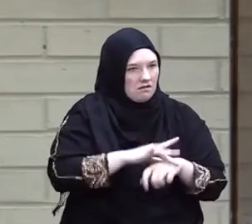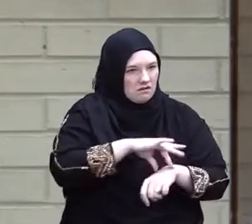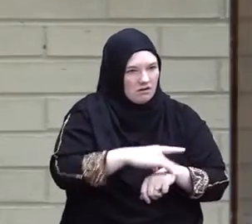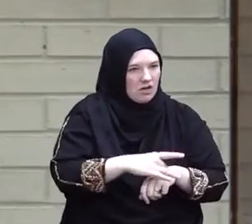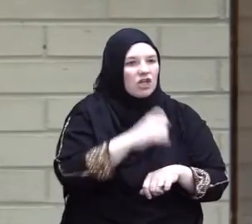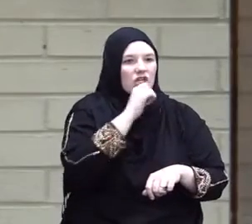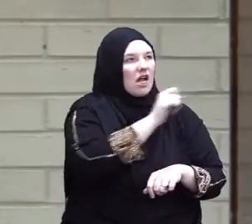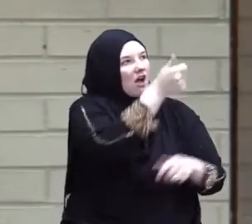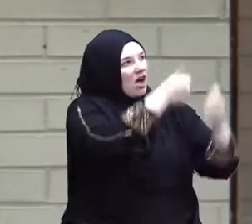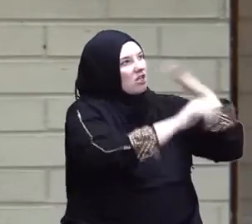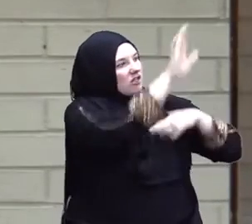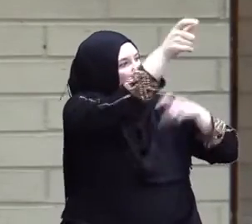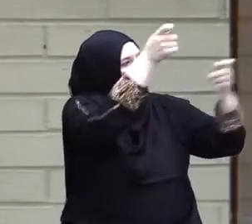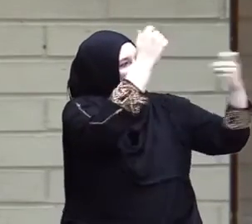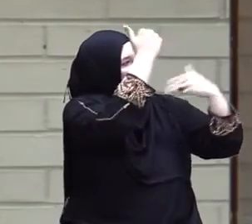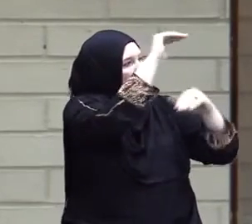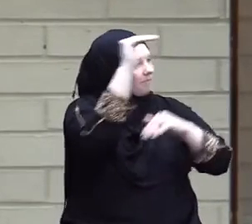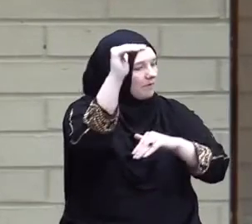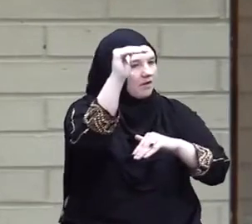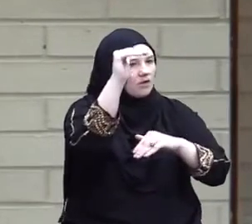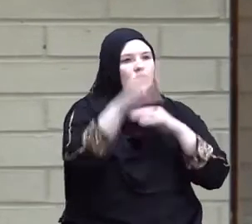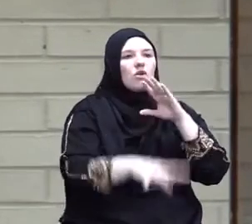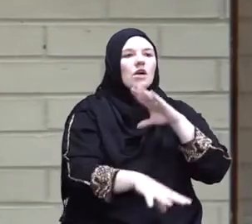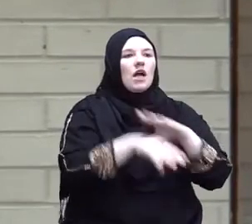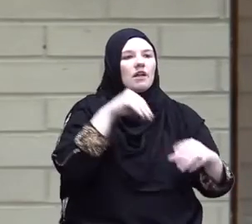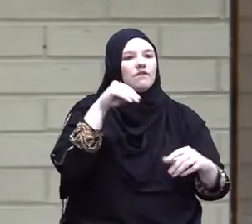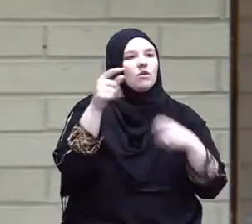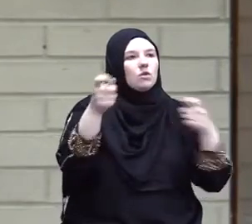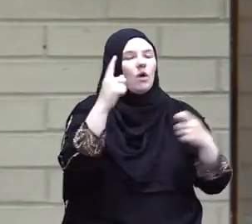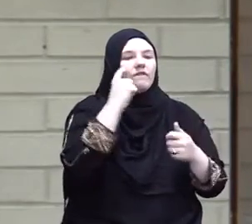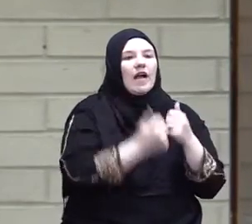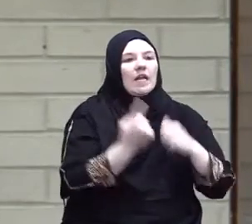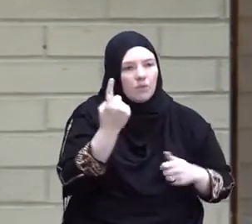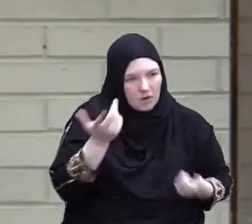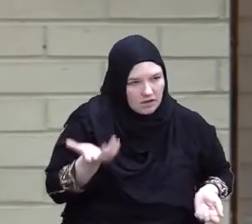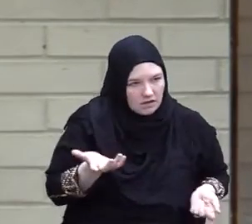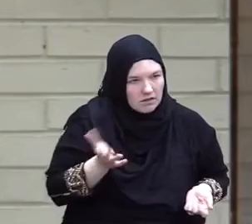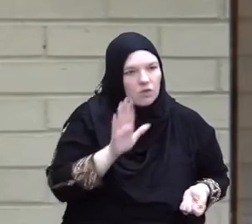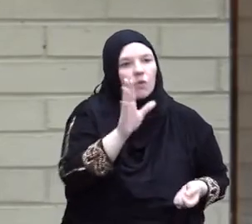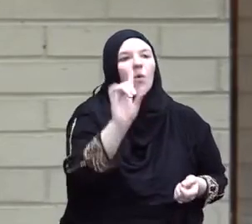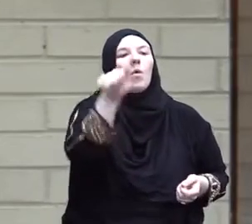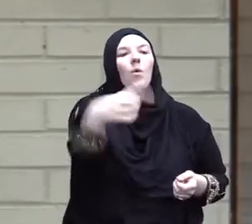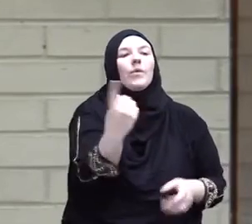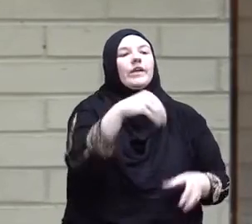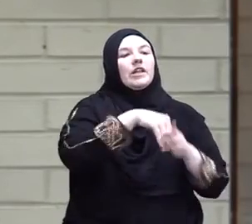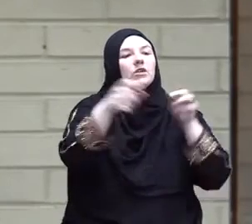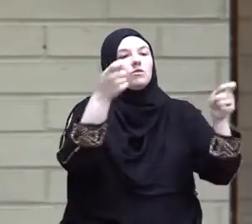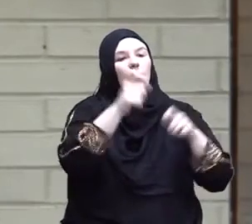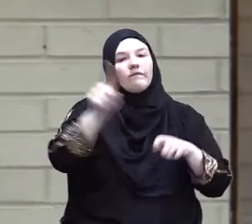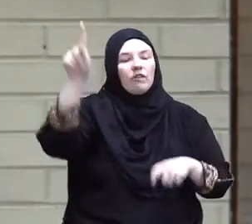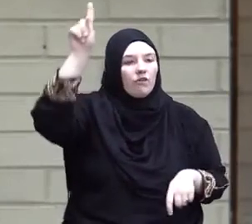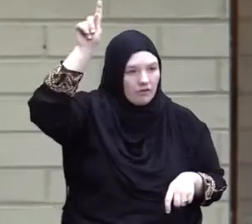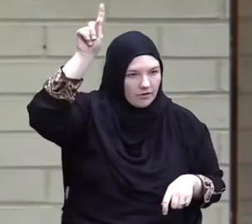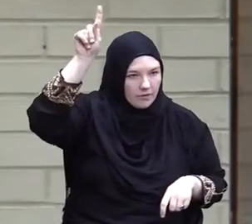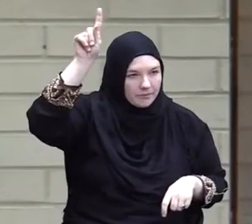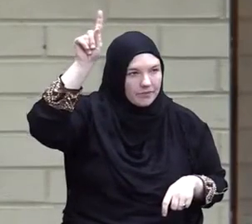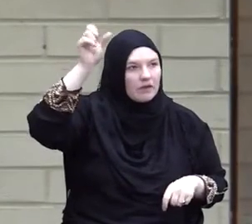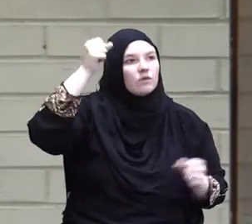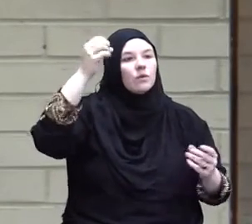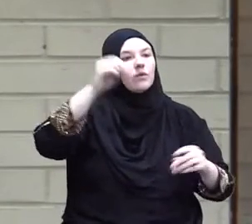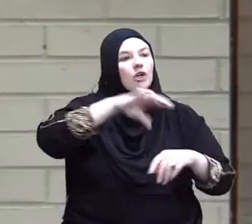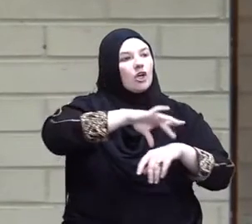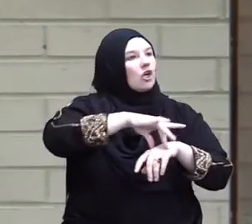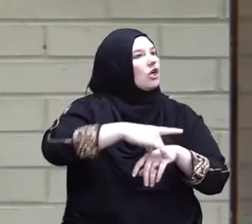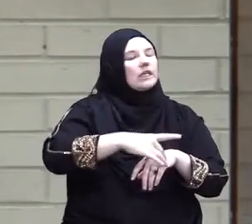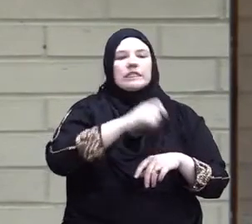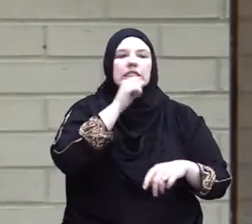that cage. You are out of the control of anybody. You're only in the control of Allah. So the earth